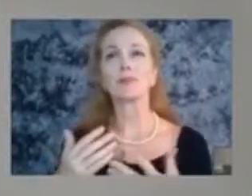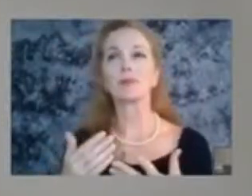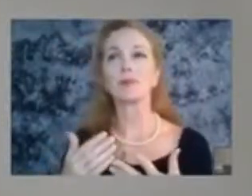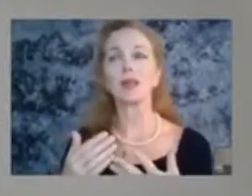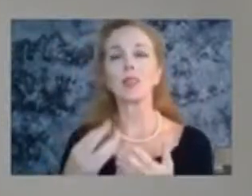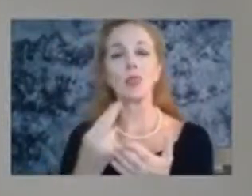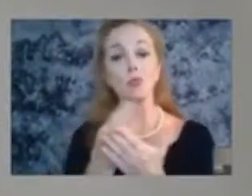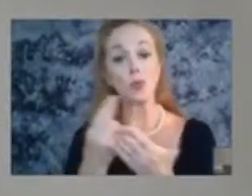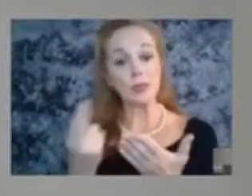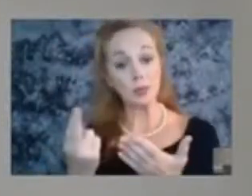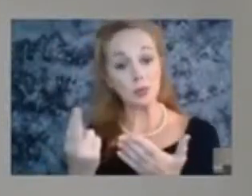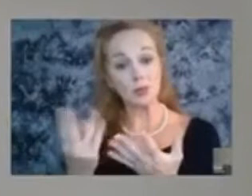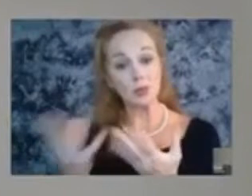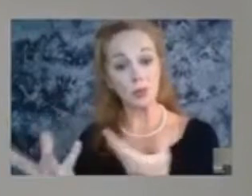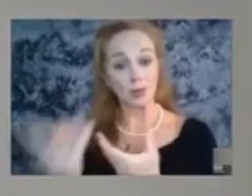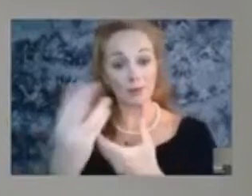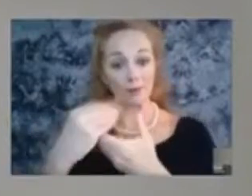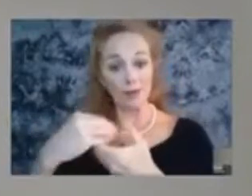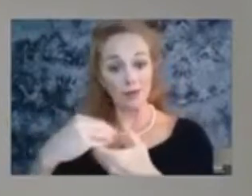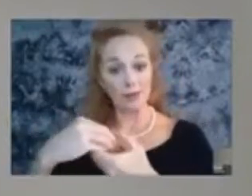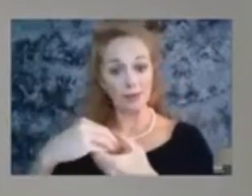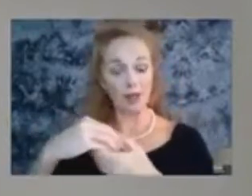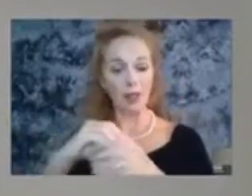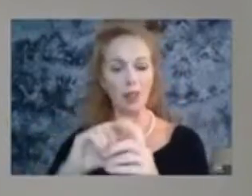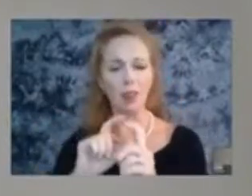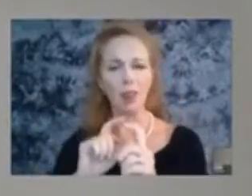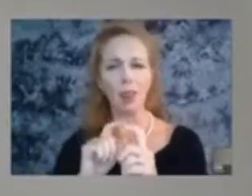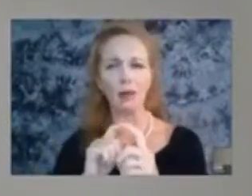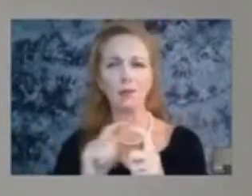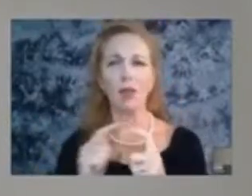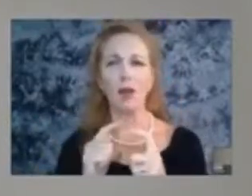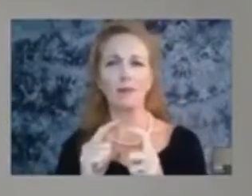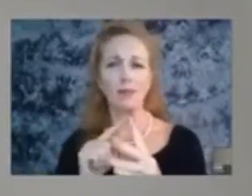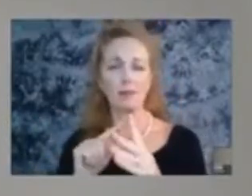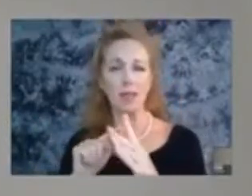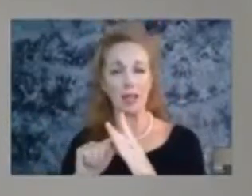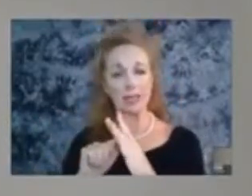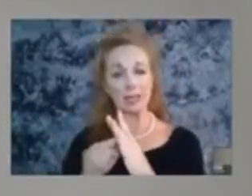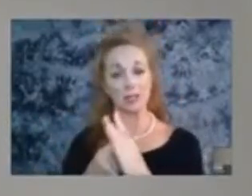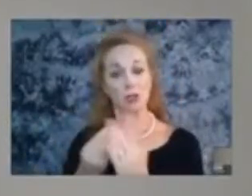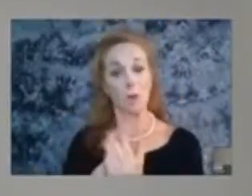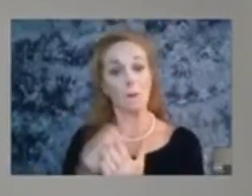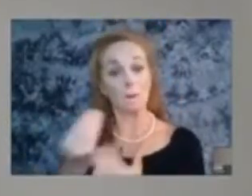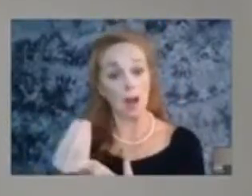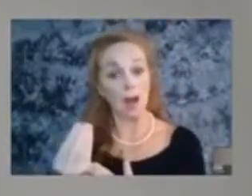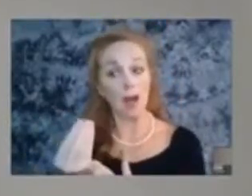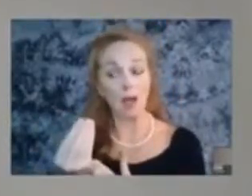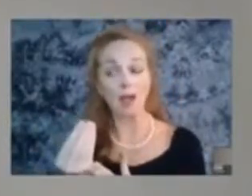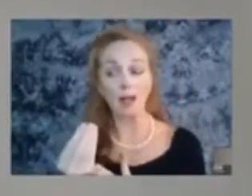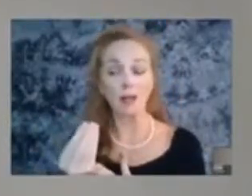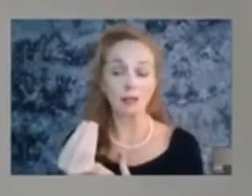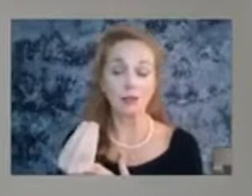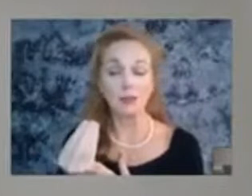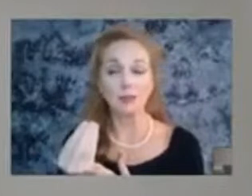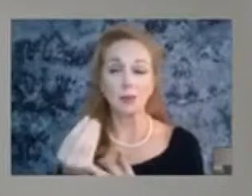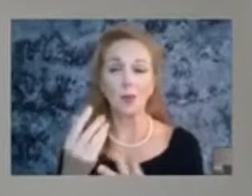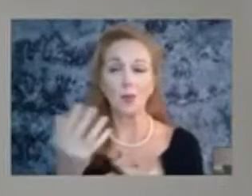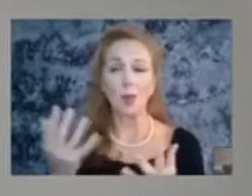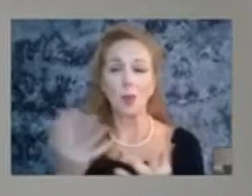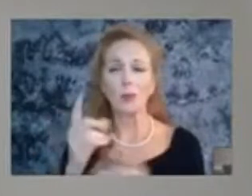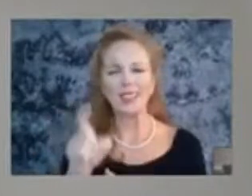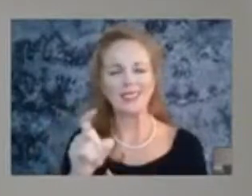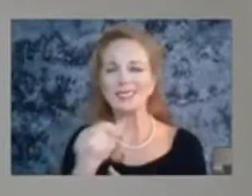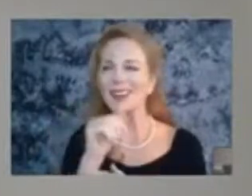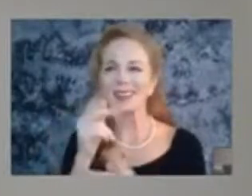resource to invest in a lot of the initial purchase of what it takes. We don't, we just can't keep that kind